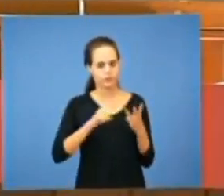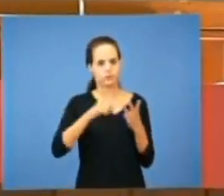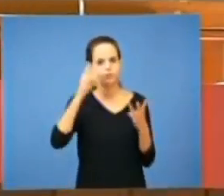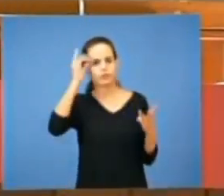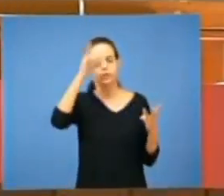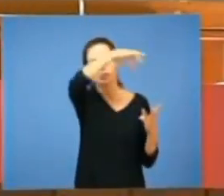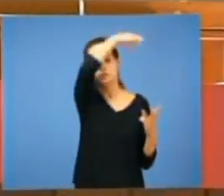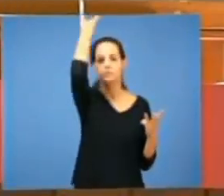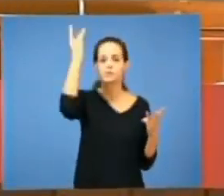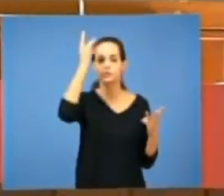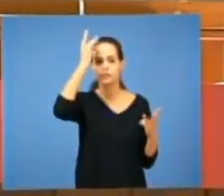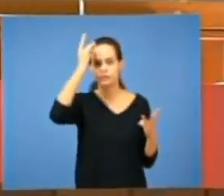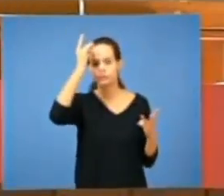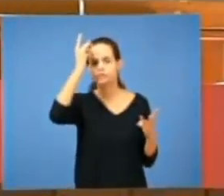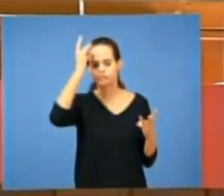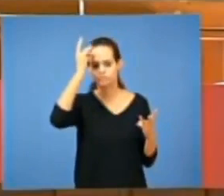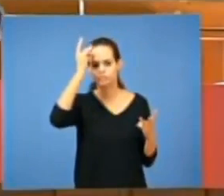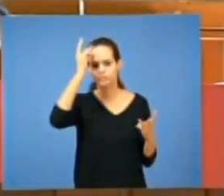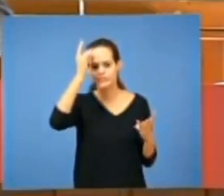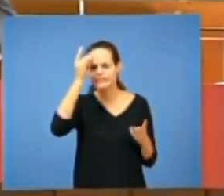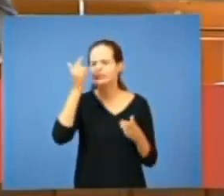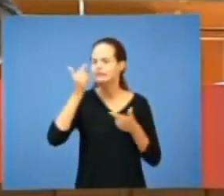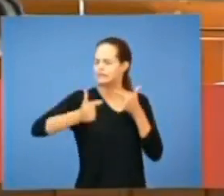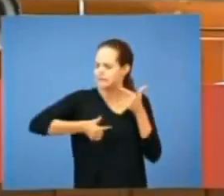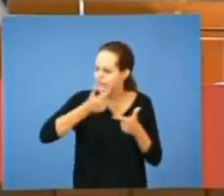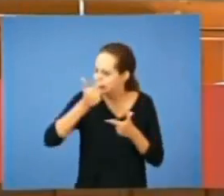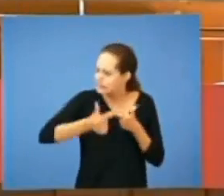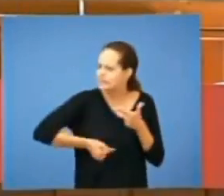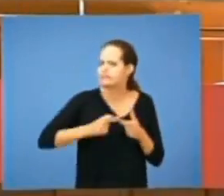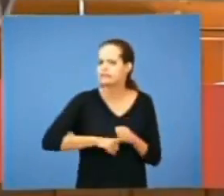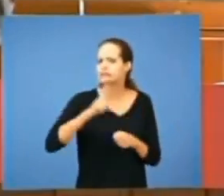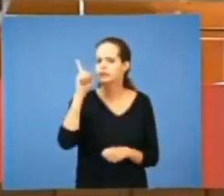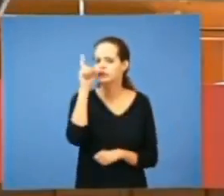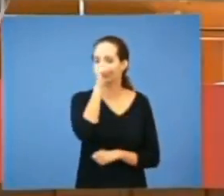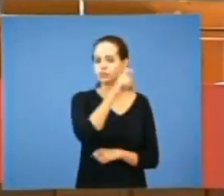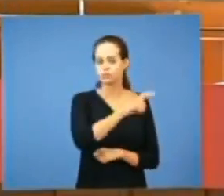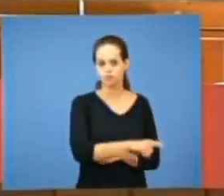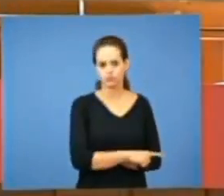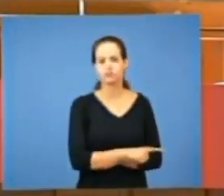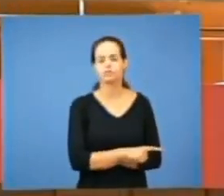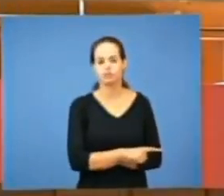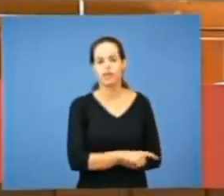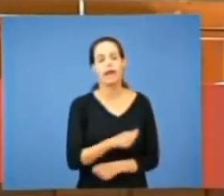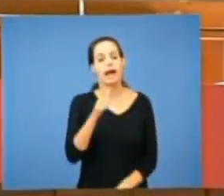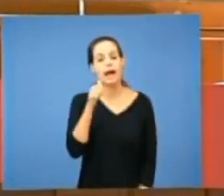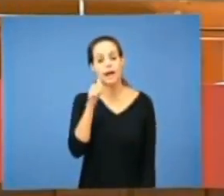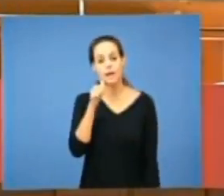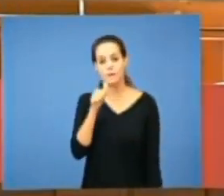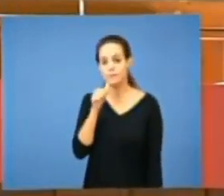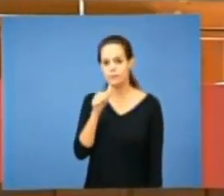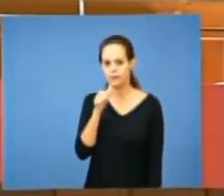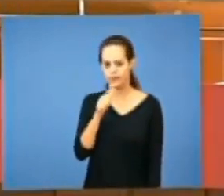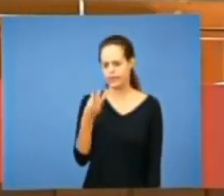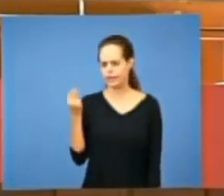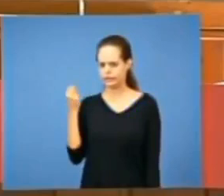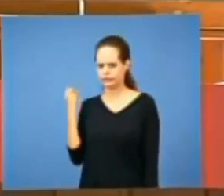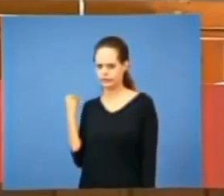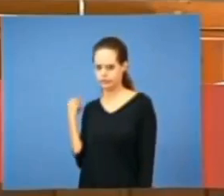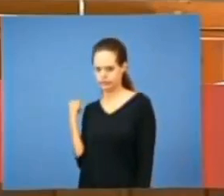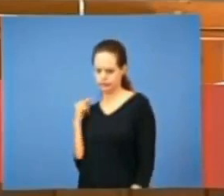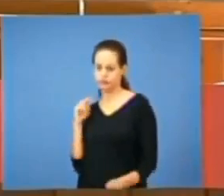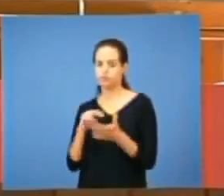Spirit, which was a great struggle that they had. And then soon after, the woman, symbol of the unfaithful